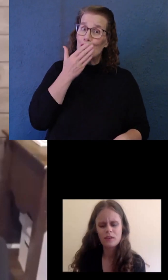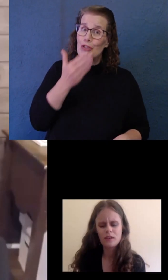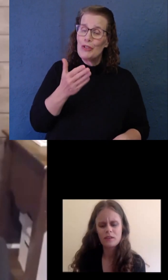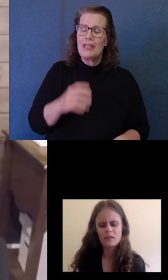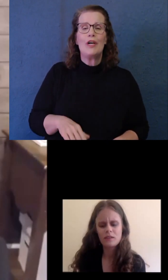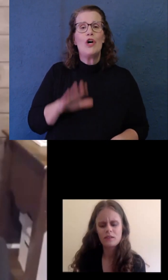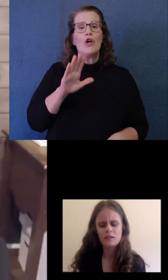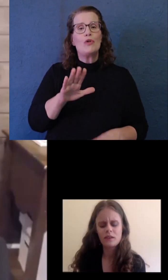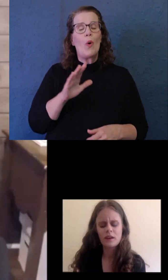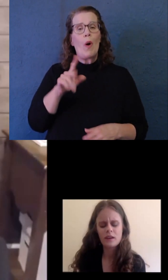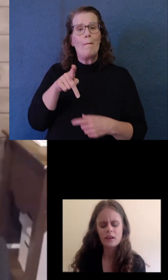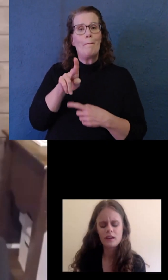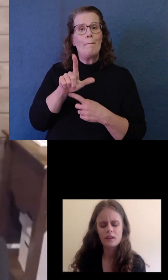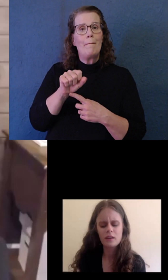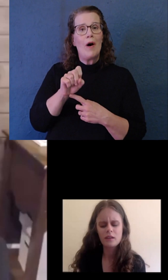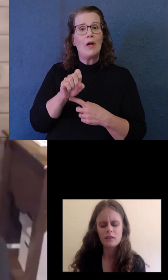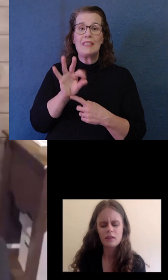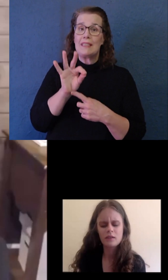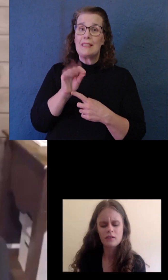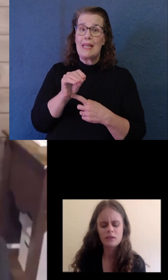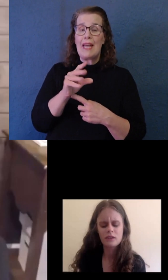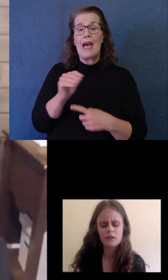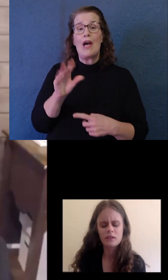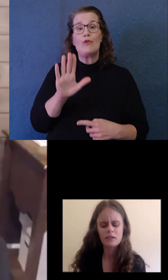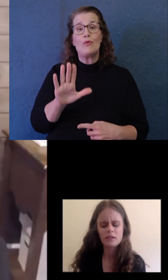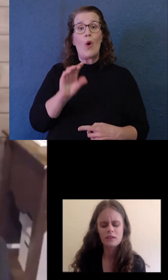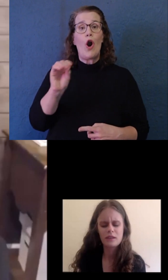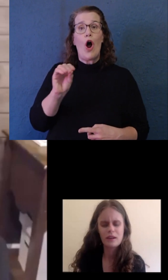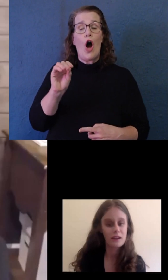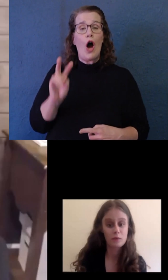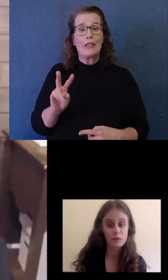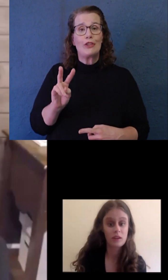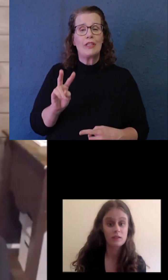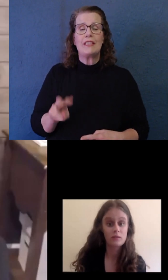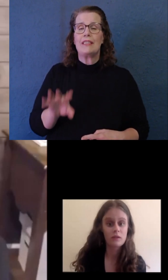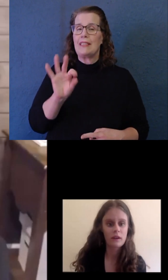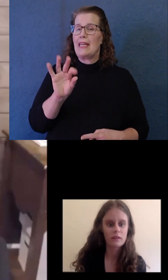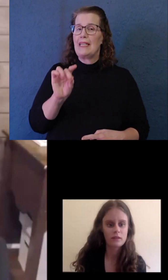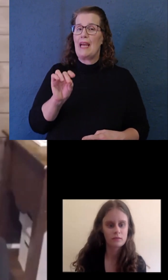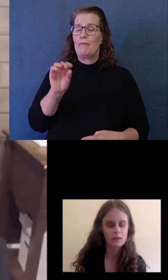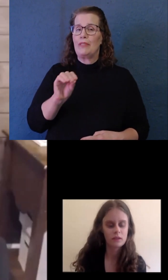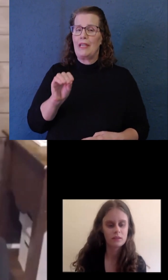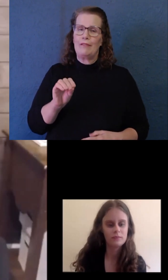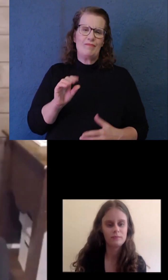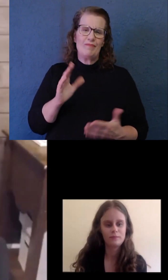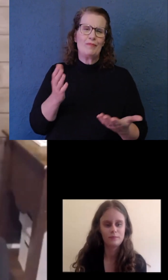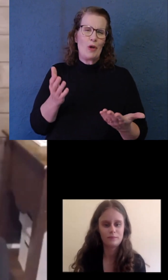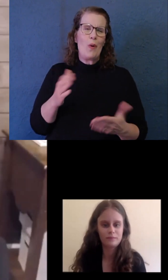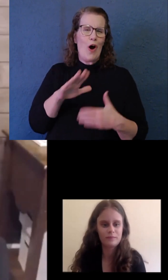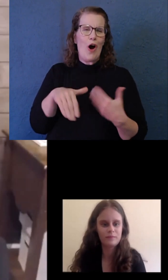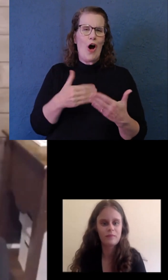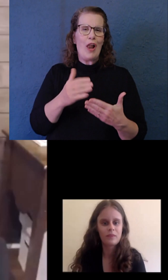pulse is 90 and your oxygen is 98%. So all that looks really good.